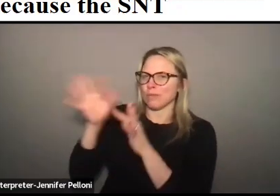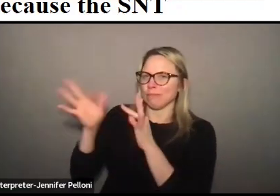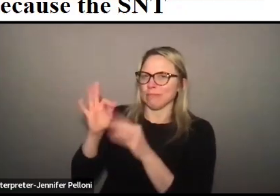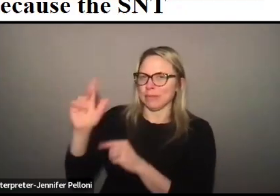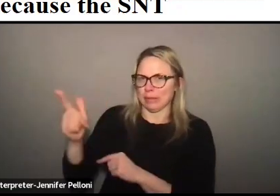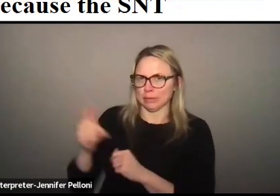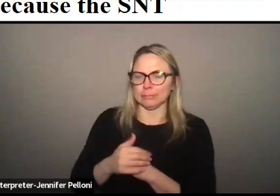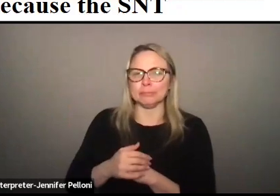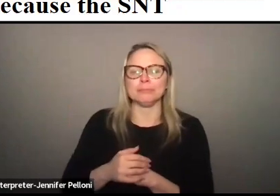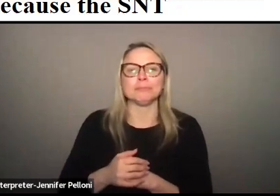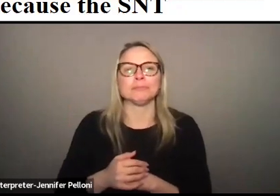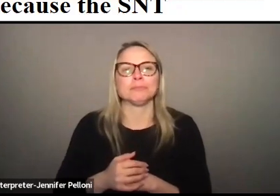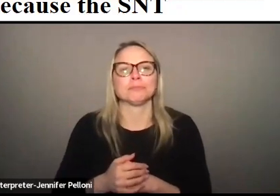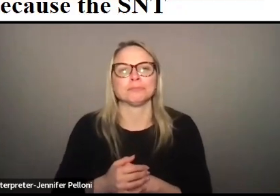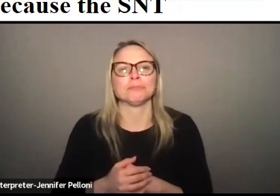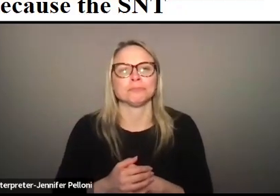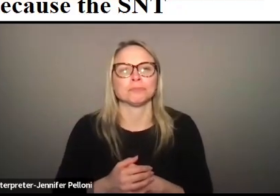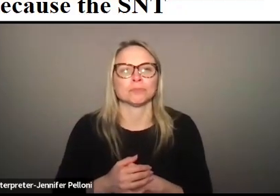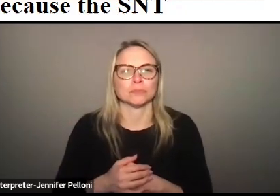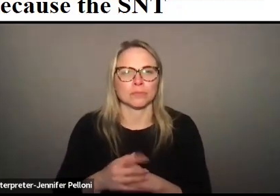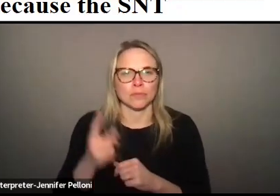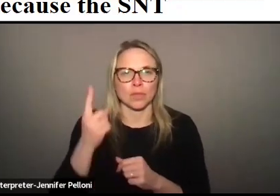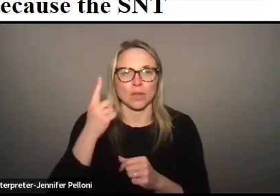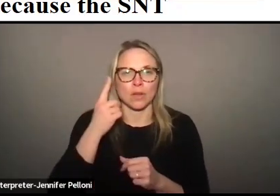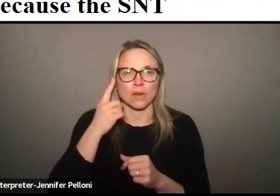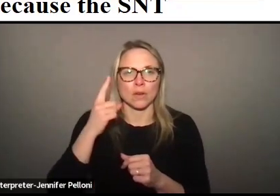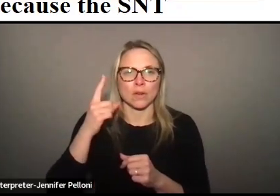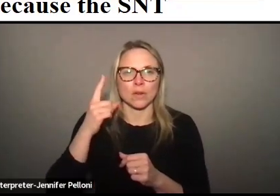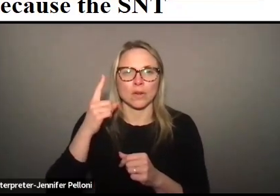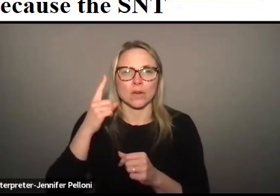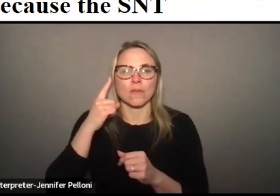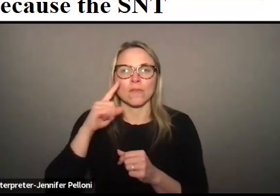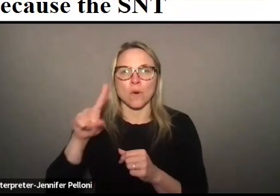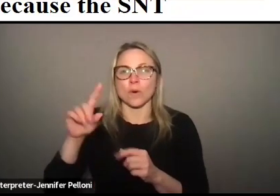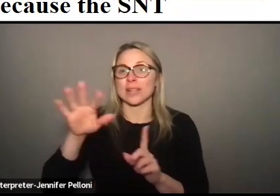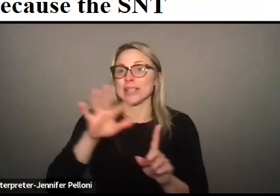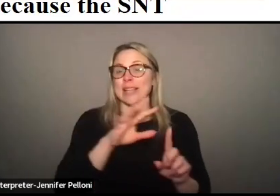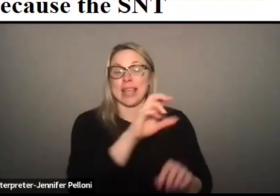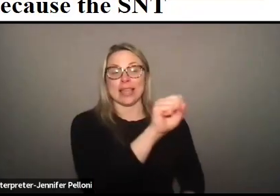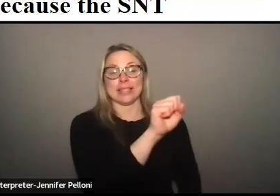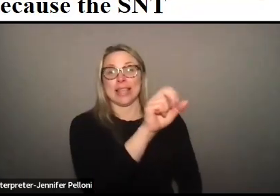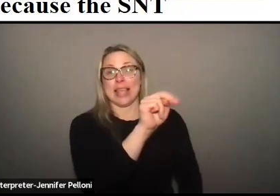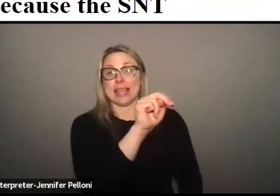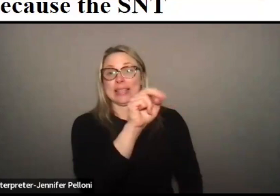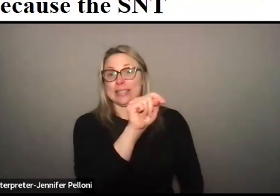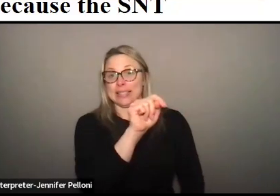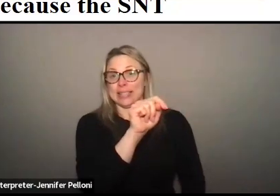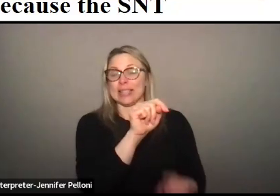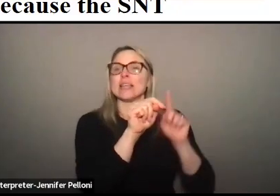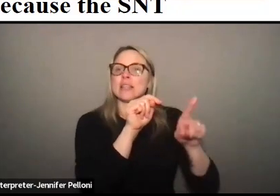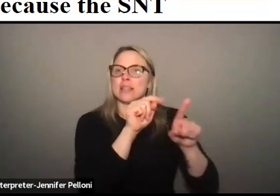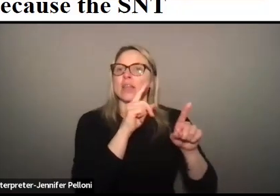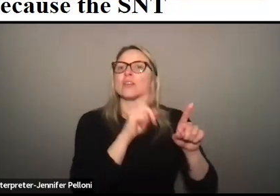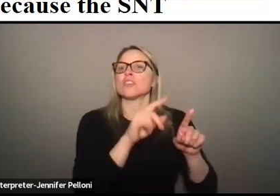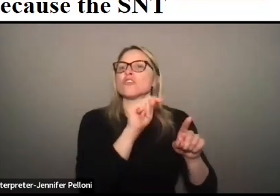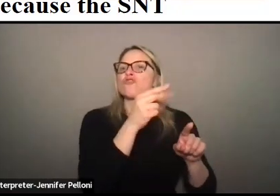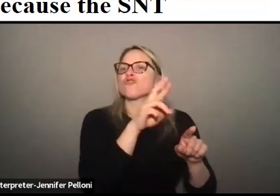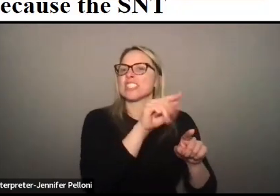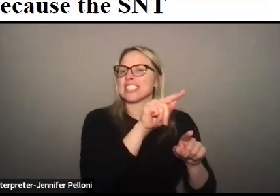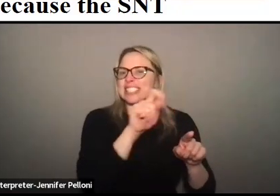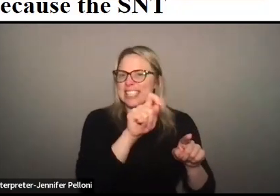There are for the special needs trust, there's significant trustee oversight of funds